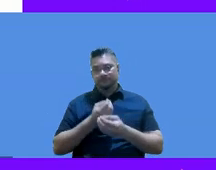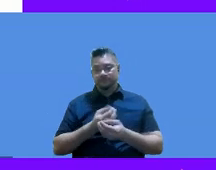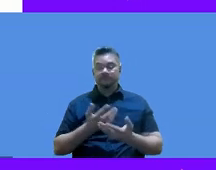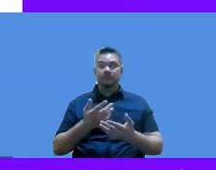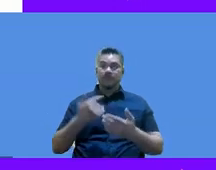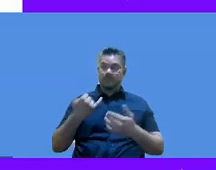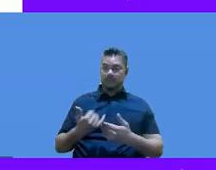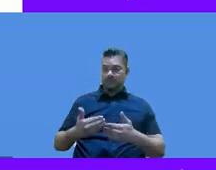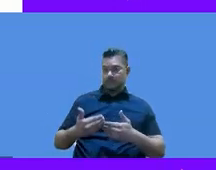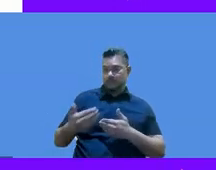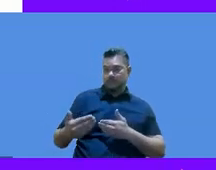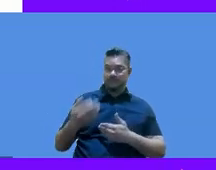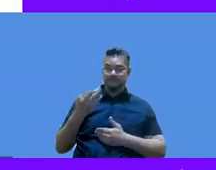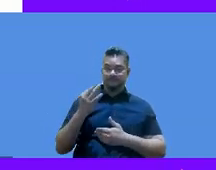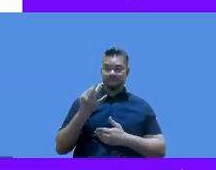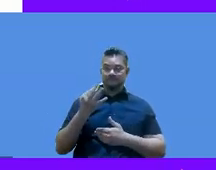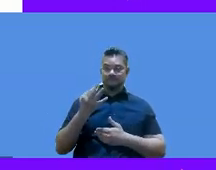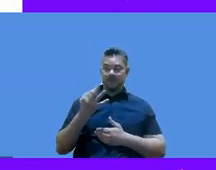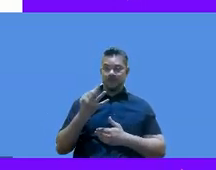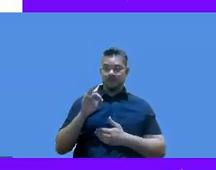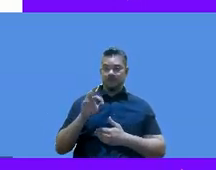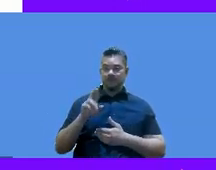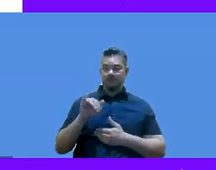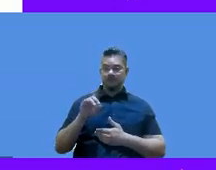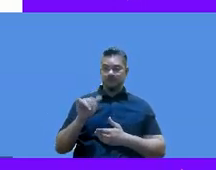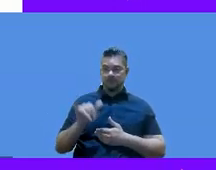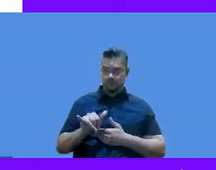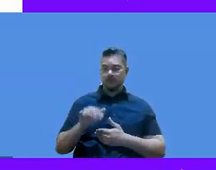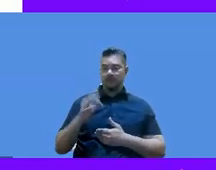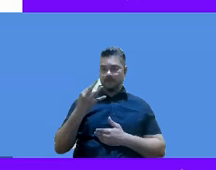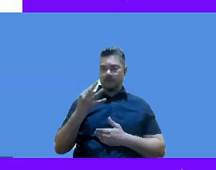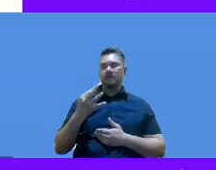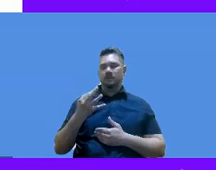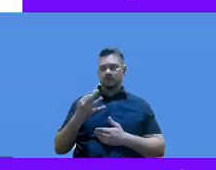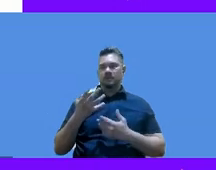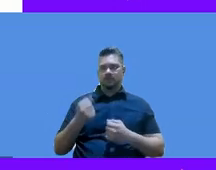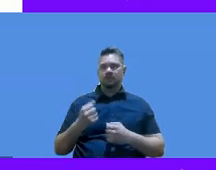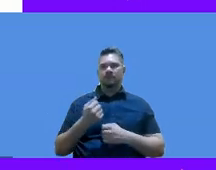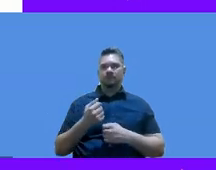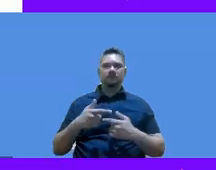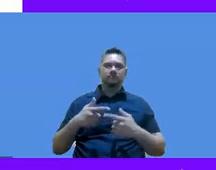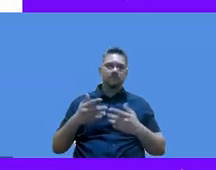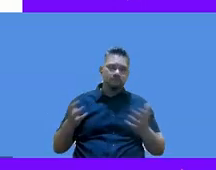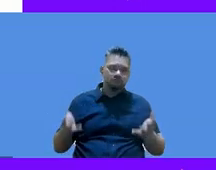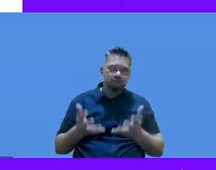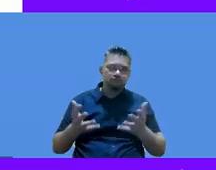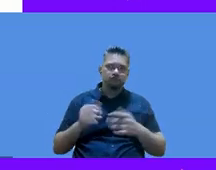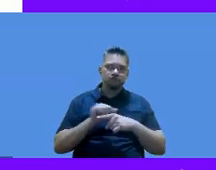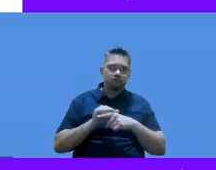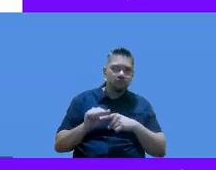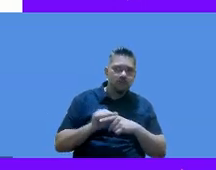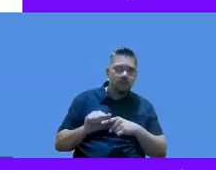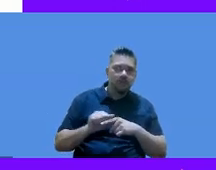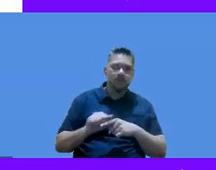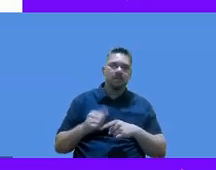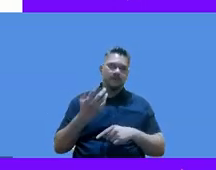next mobilizer training for the 1.8 billion young people. And this is a skill building,